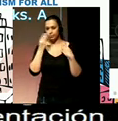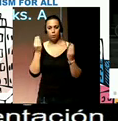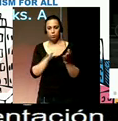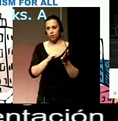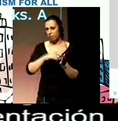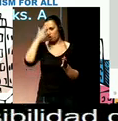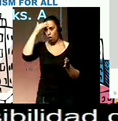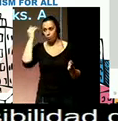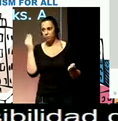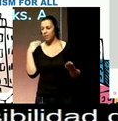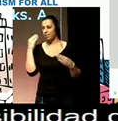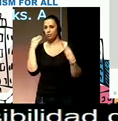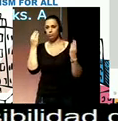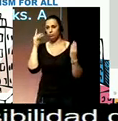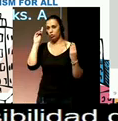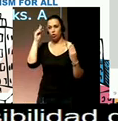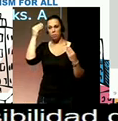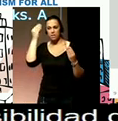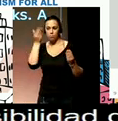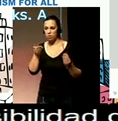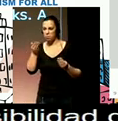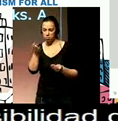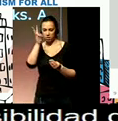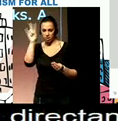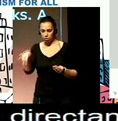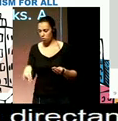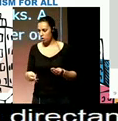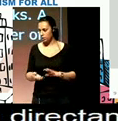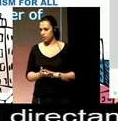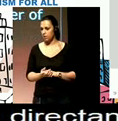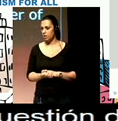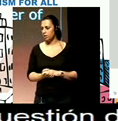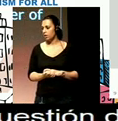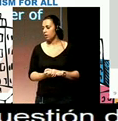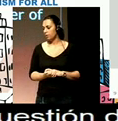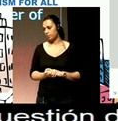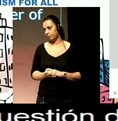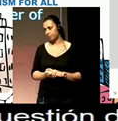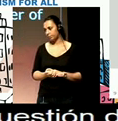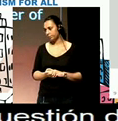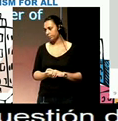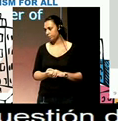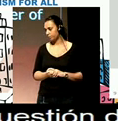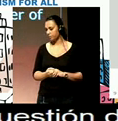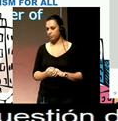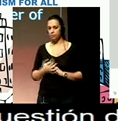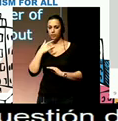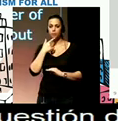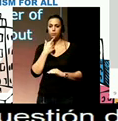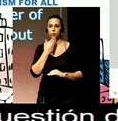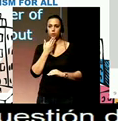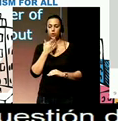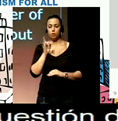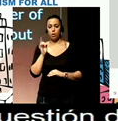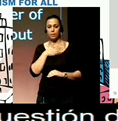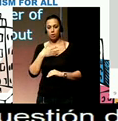orientation as a matter of accessibility, because many times we forget about it. It's not